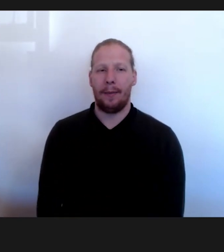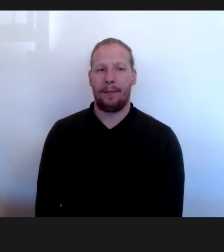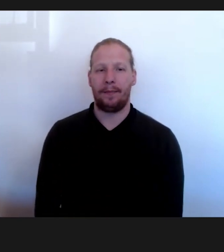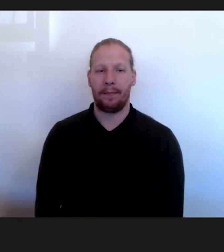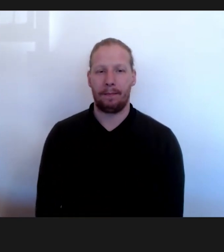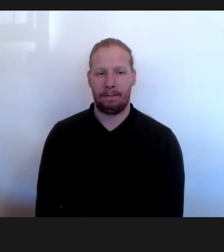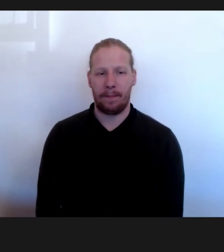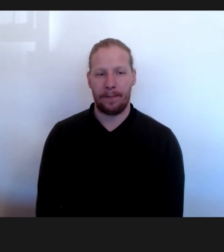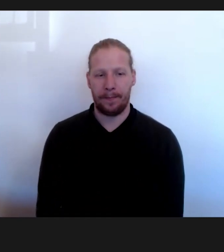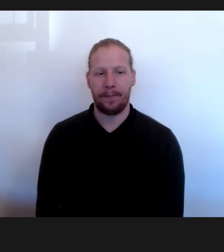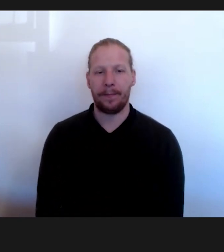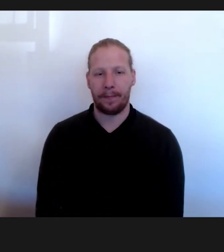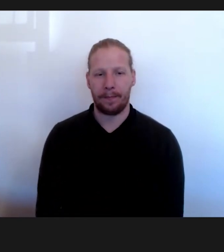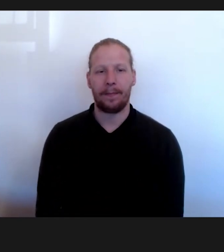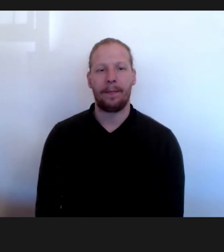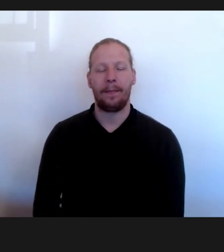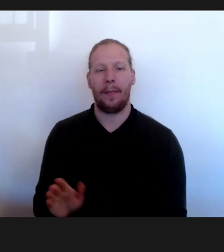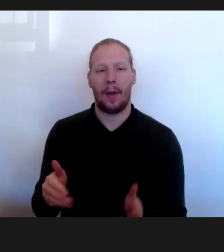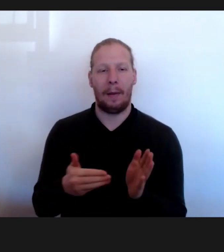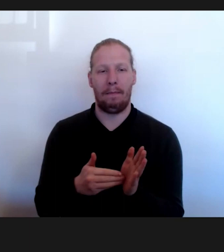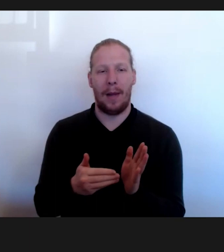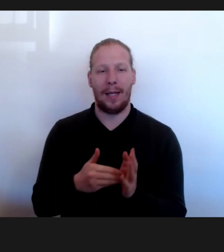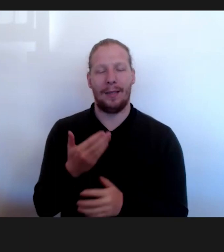Anyone would like to answer this? Martin, please.